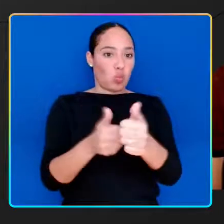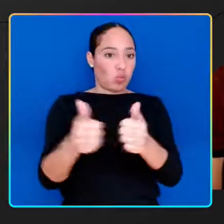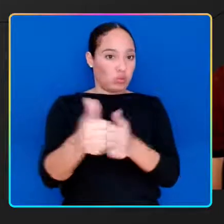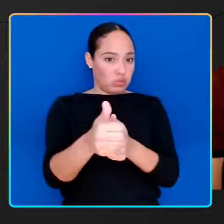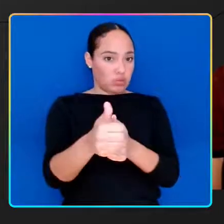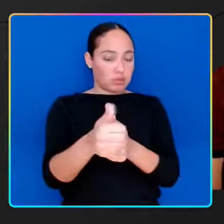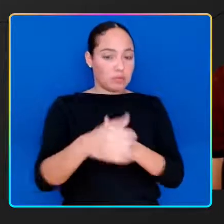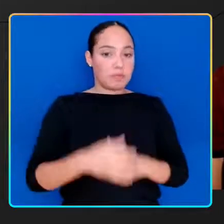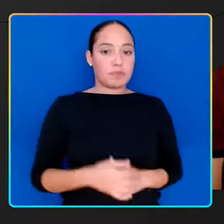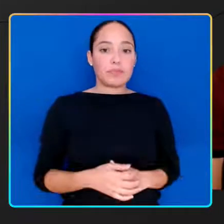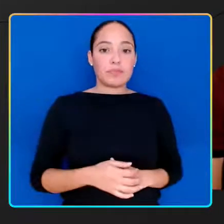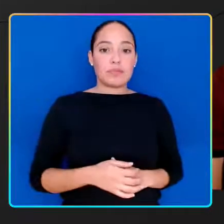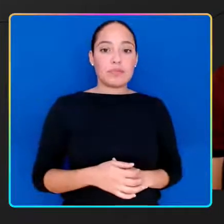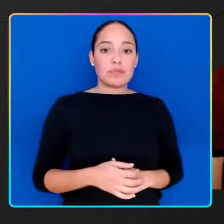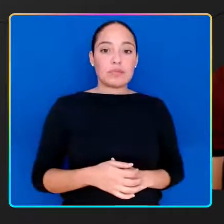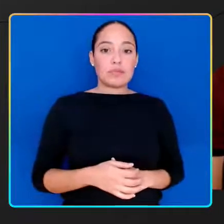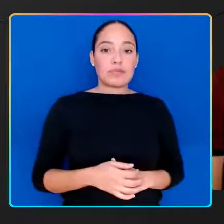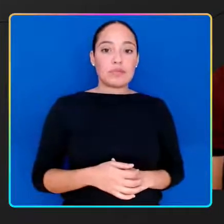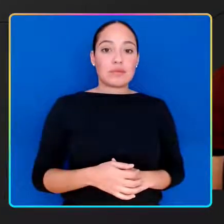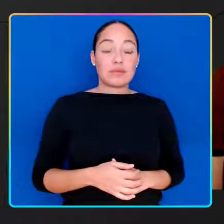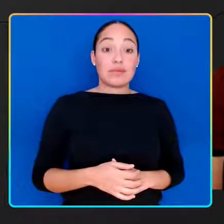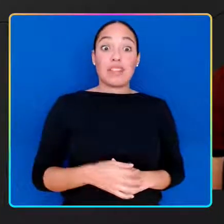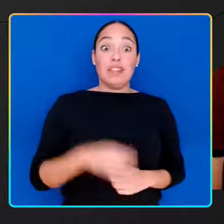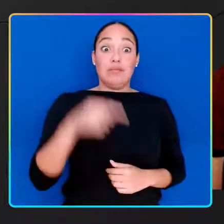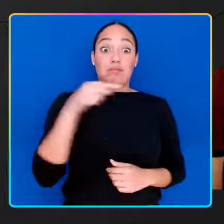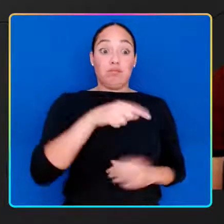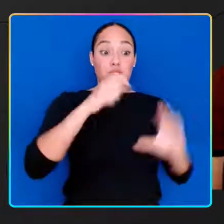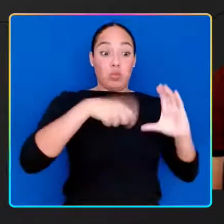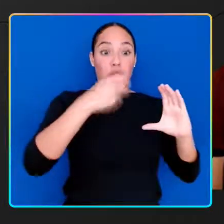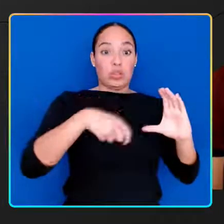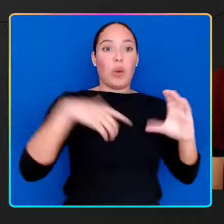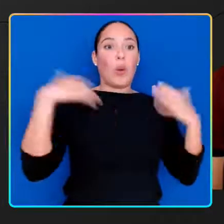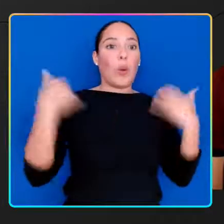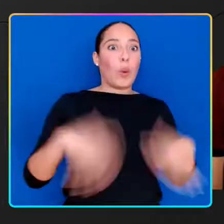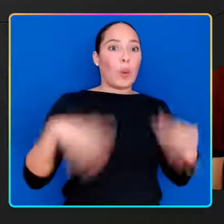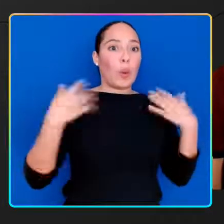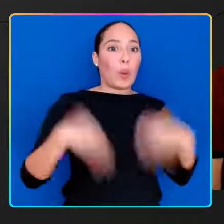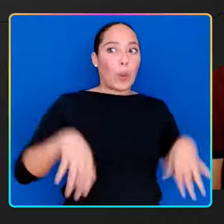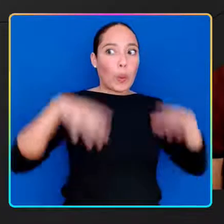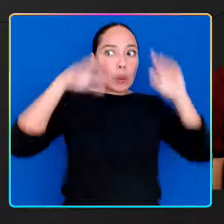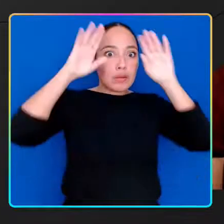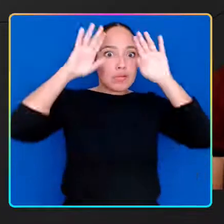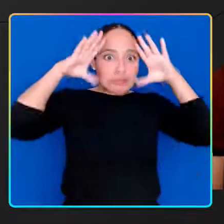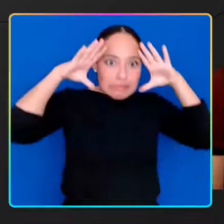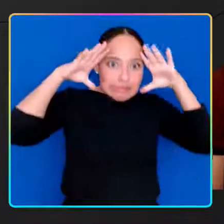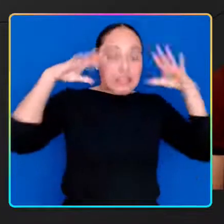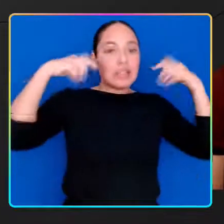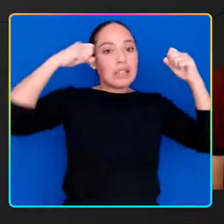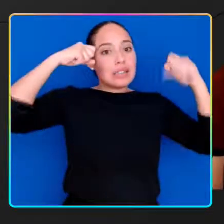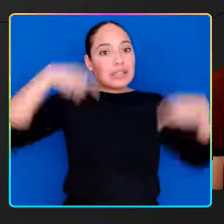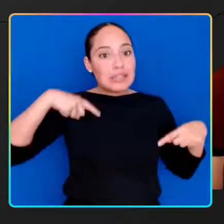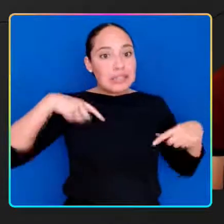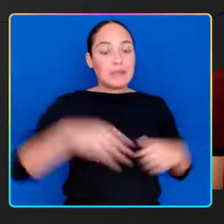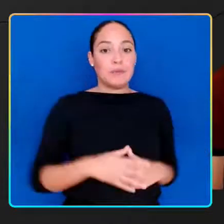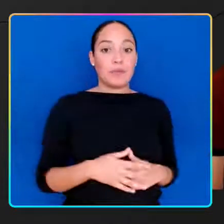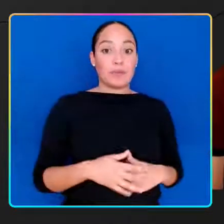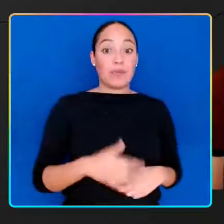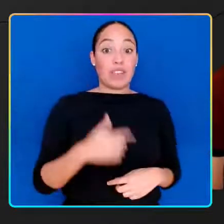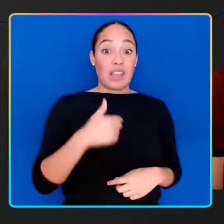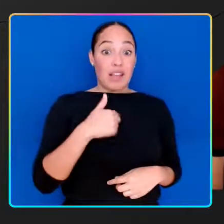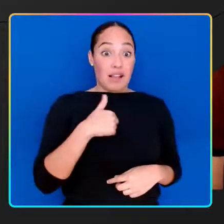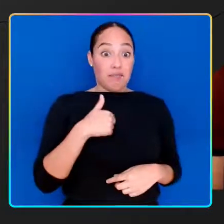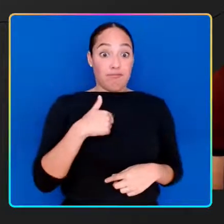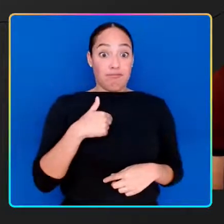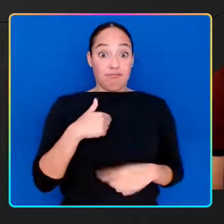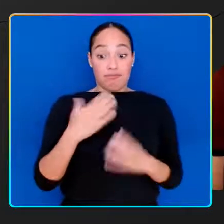my very big project in machine learning. At the time I was a sort of data scientist related to how to